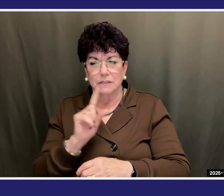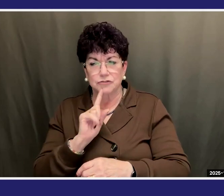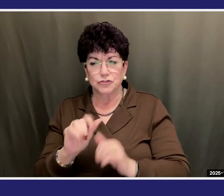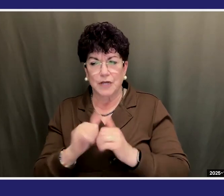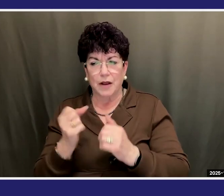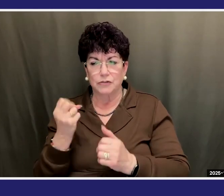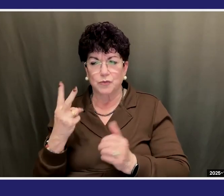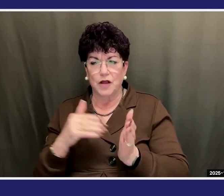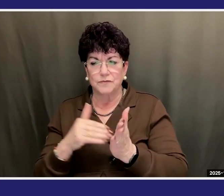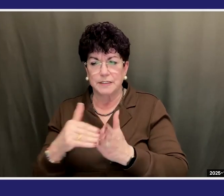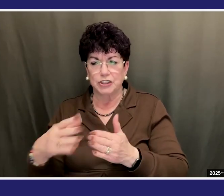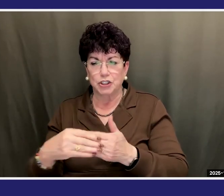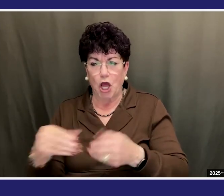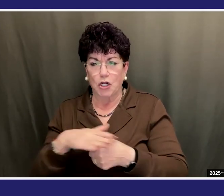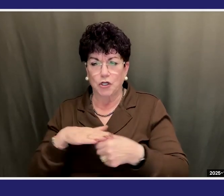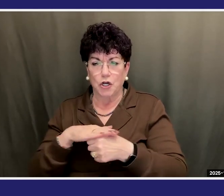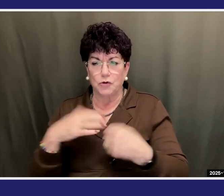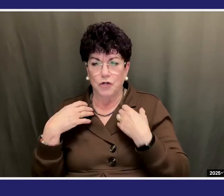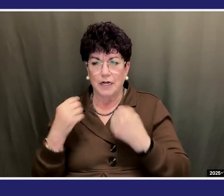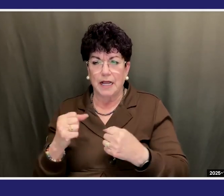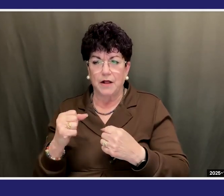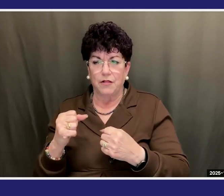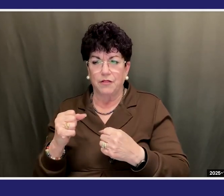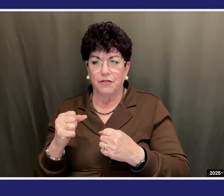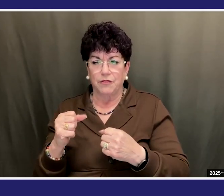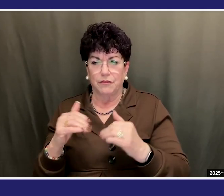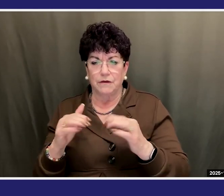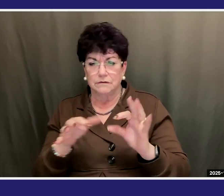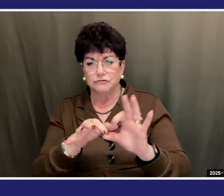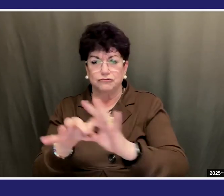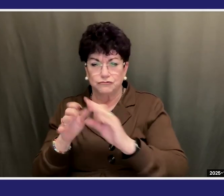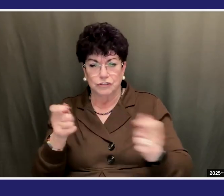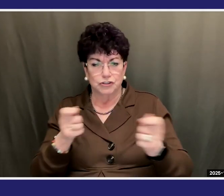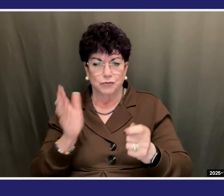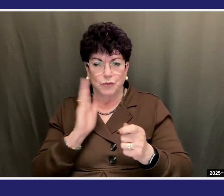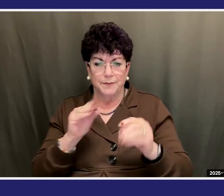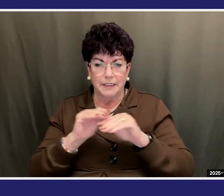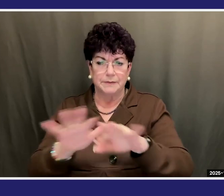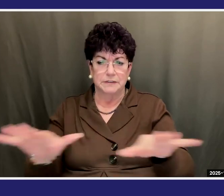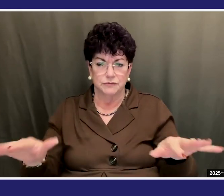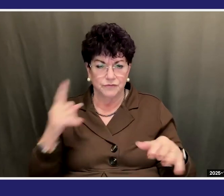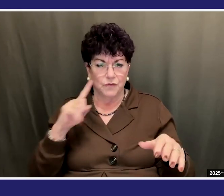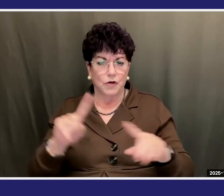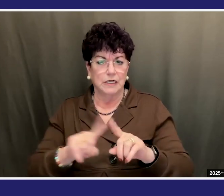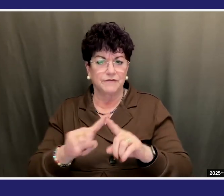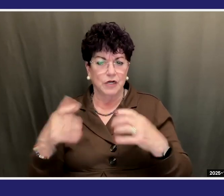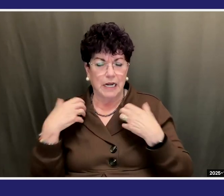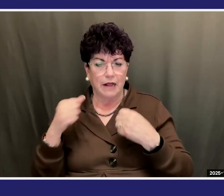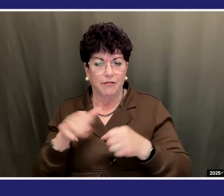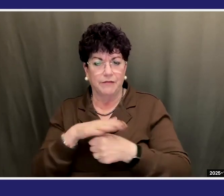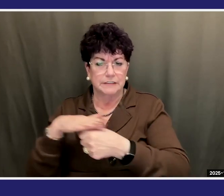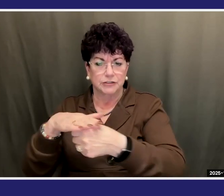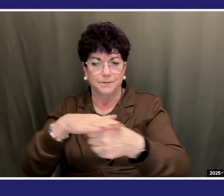$12 million local health jurisdiction bucket will be administered across health jurisdictions, but if we utilize